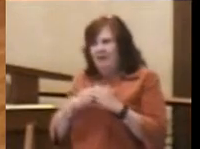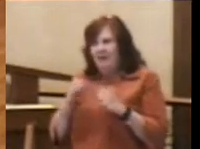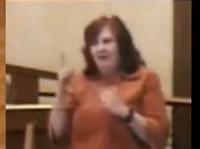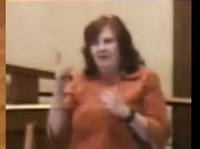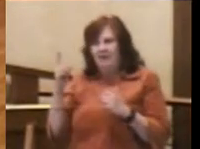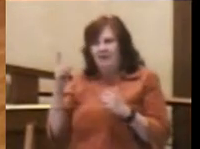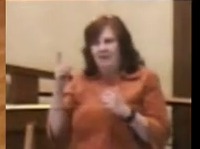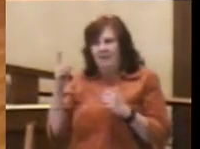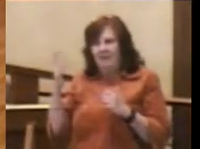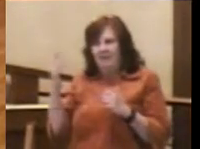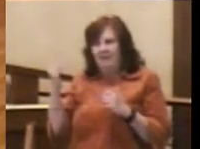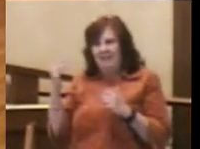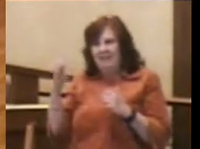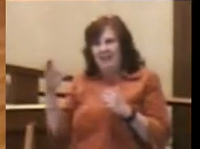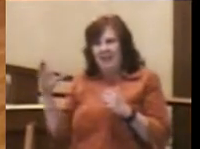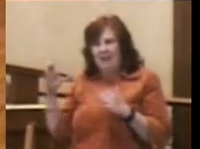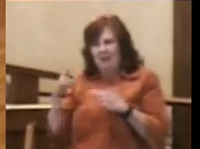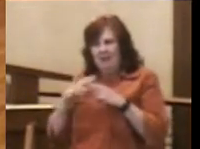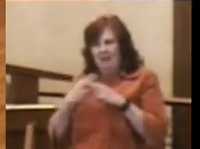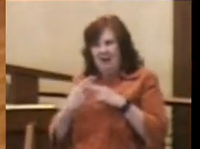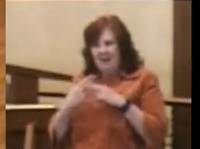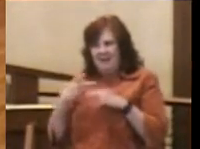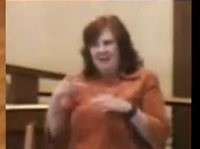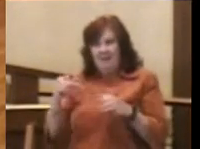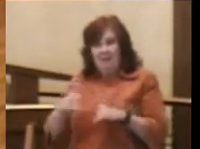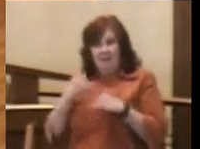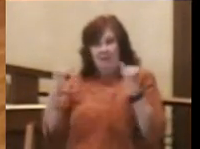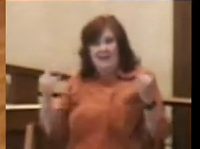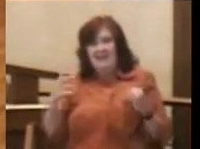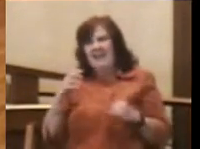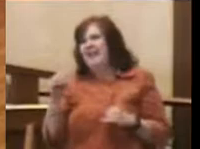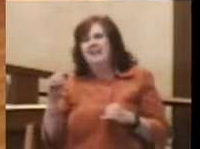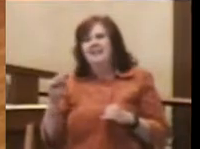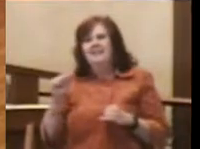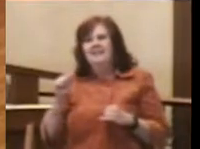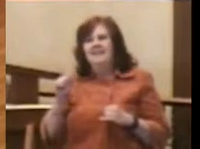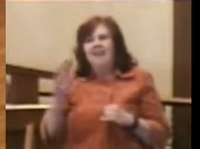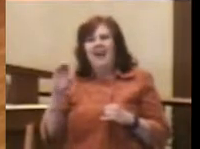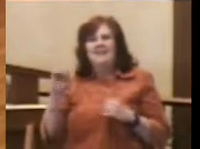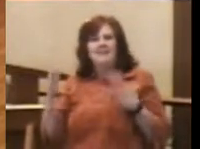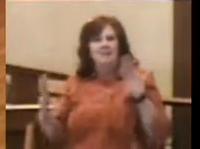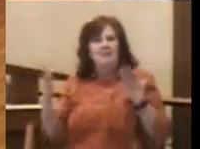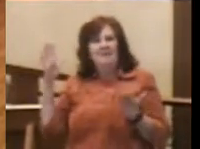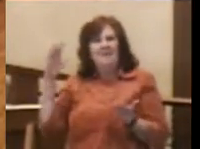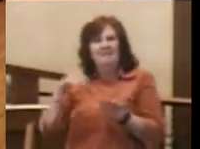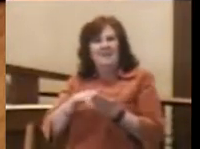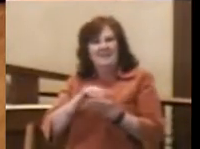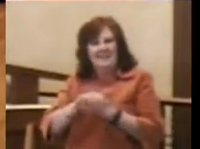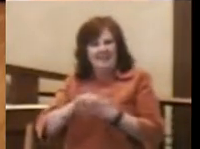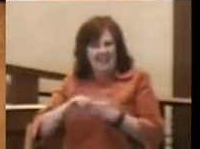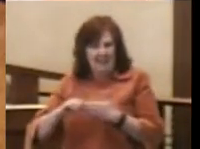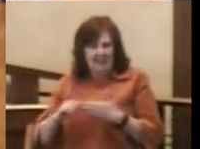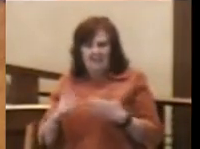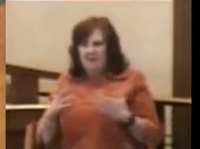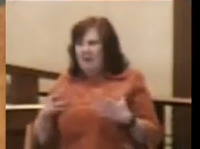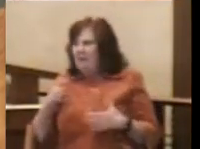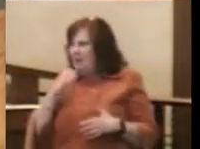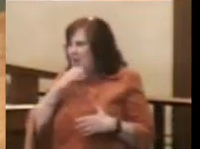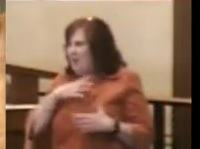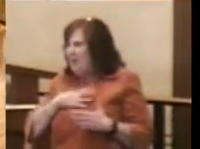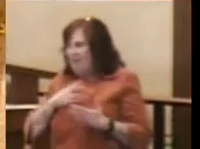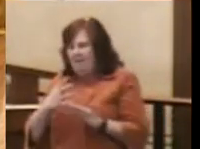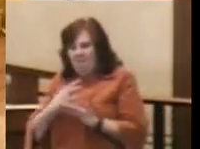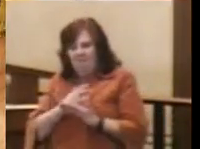1,500 pounds of pasta and sauce. And $5,000. Maybe you add ingredients like women farmers